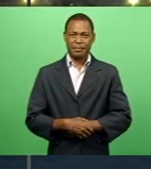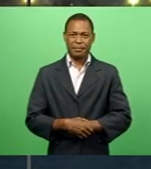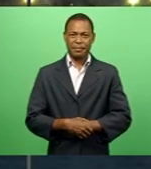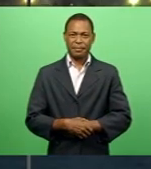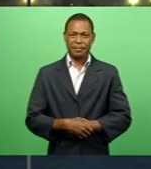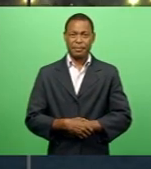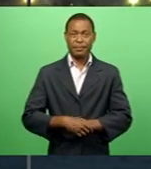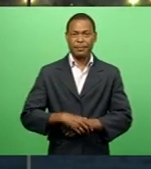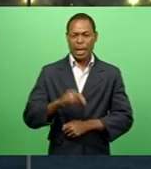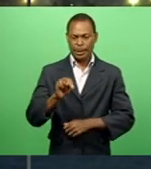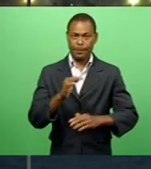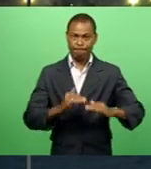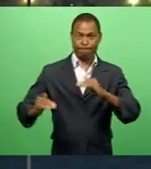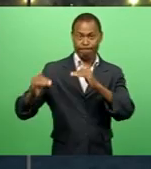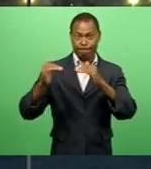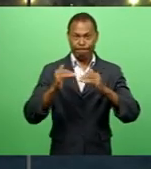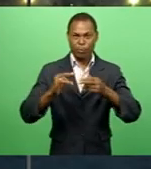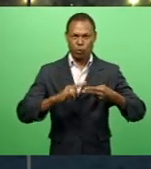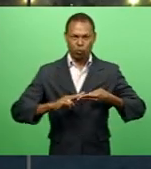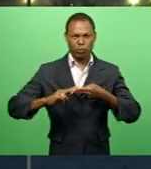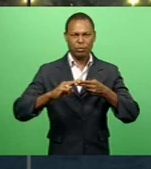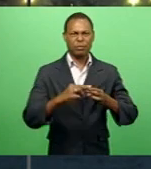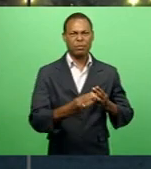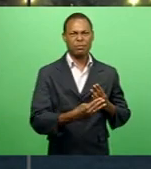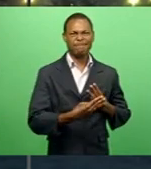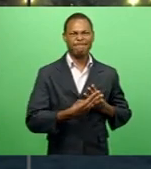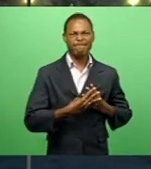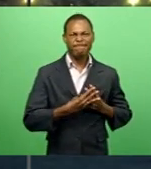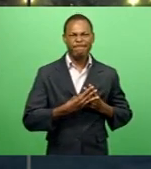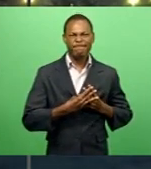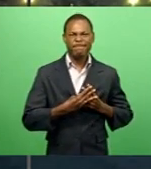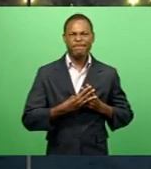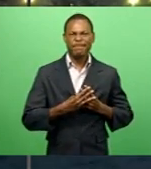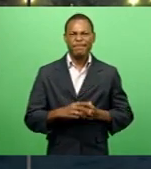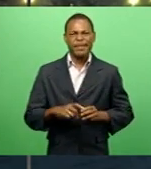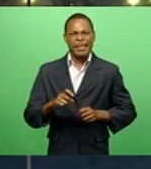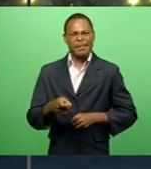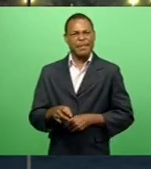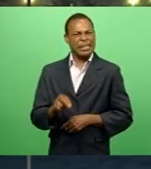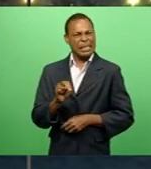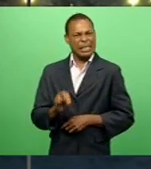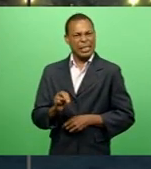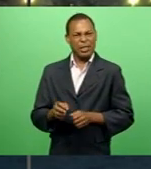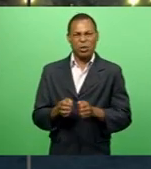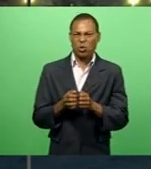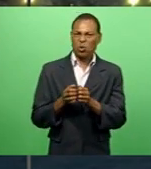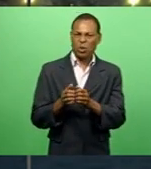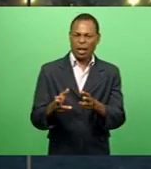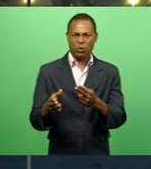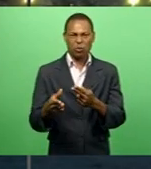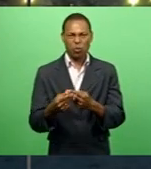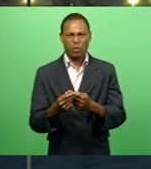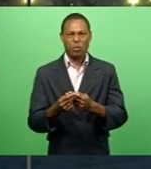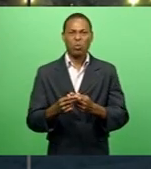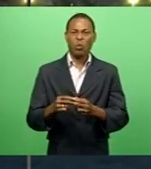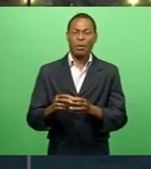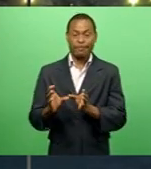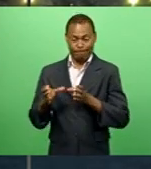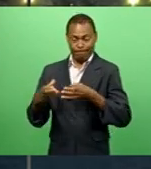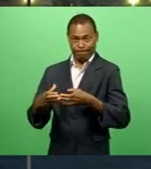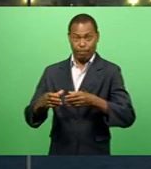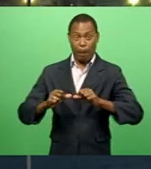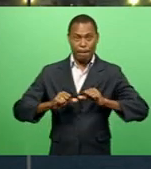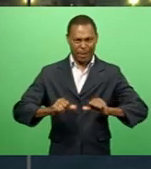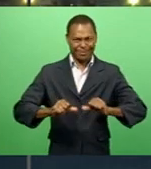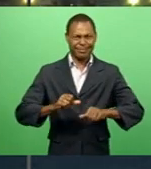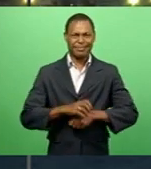take fairness to bring unity to the Social Democratic Liberal Party, and it needs to start with the party president. This